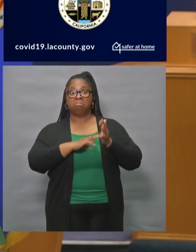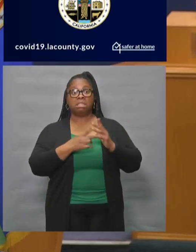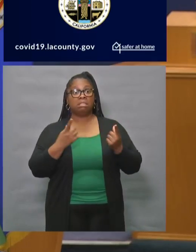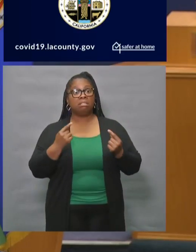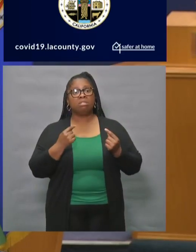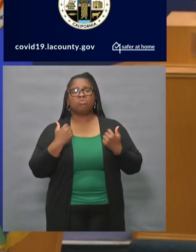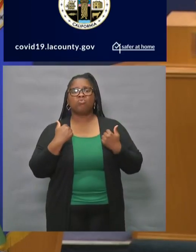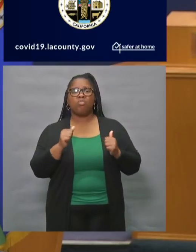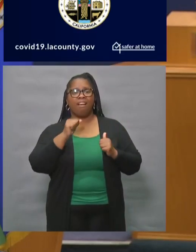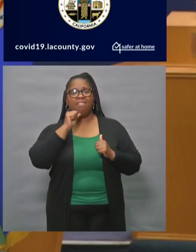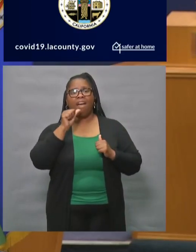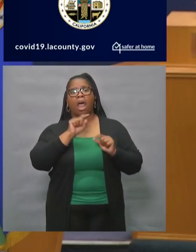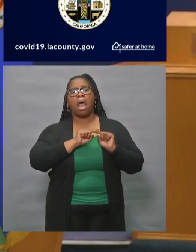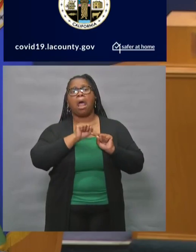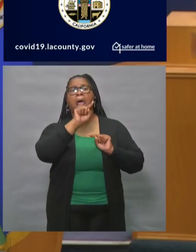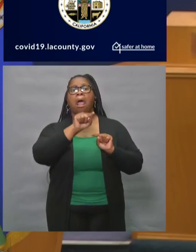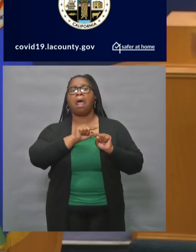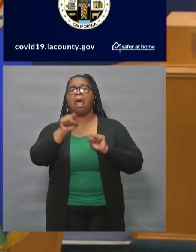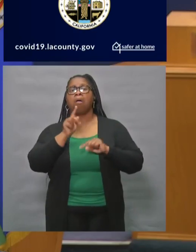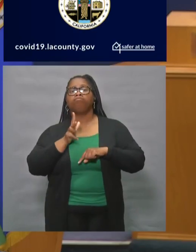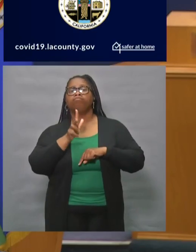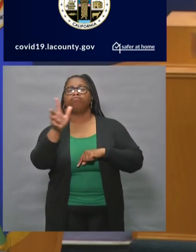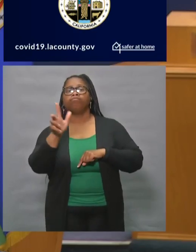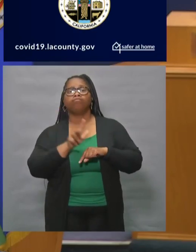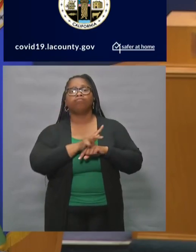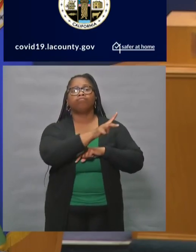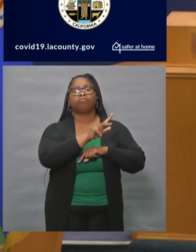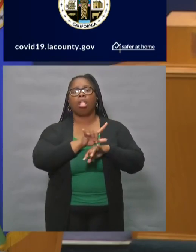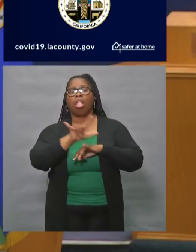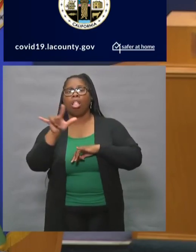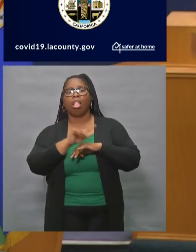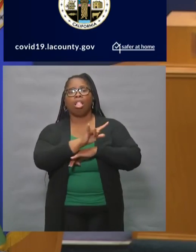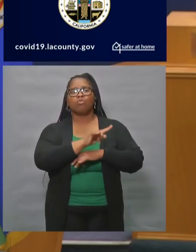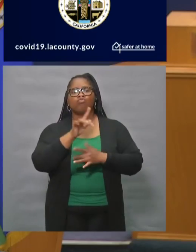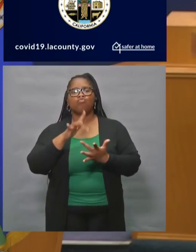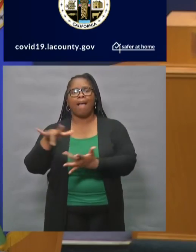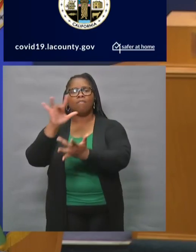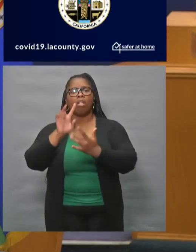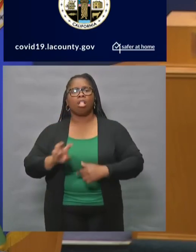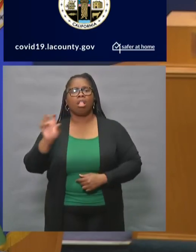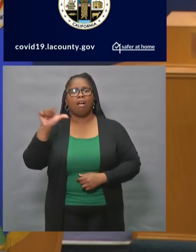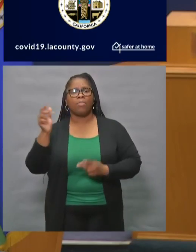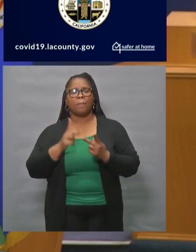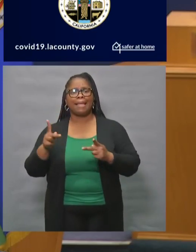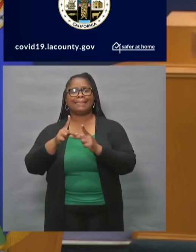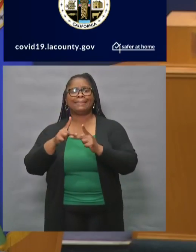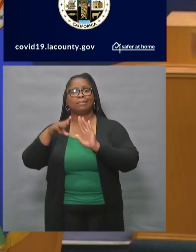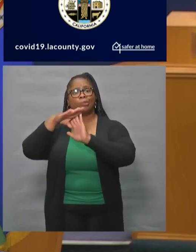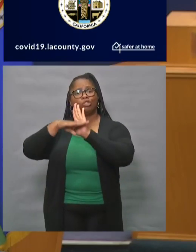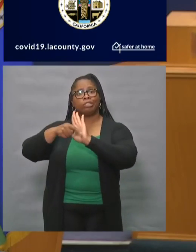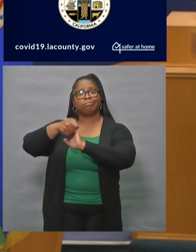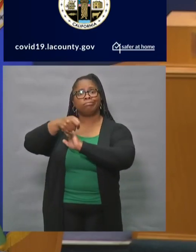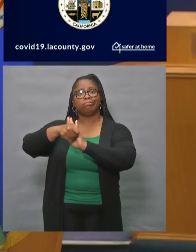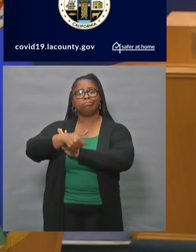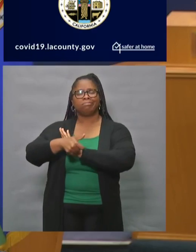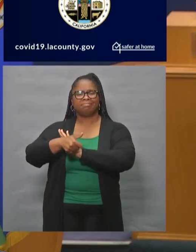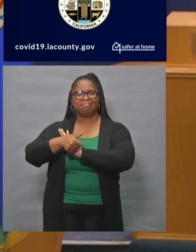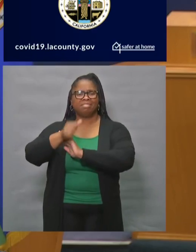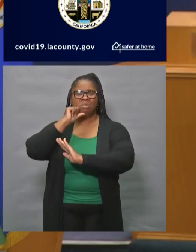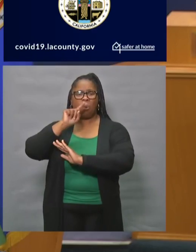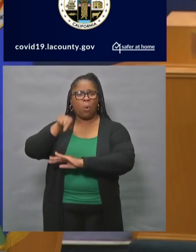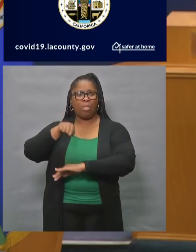try not to travel to other places where they may be lifting some of their restrictions. Every county is different.